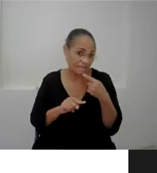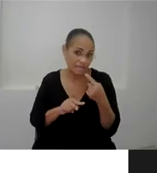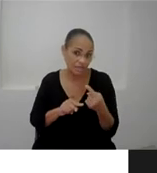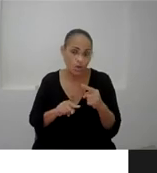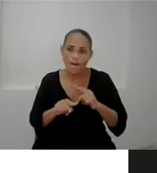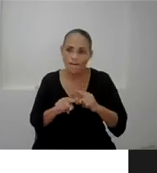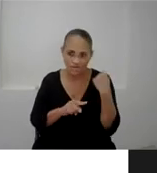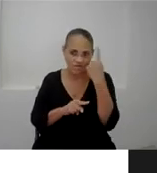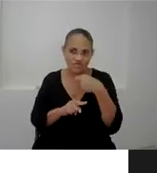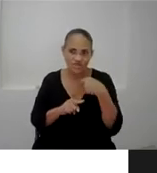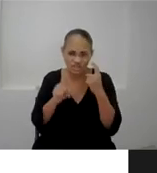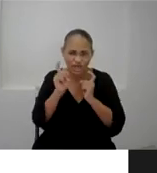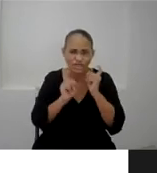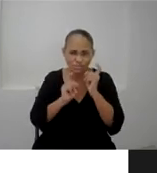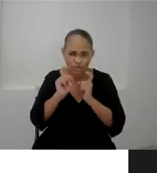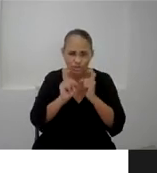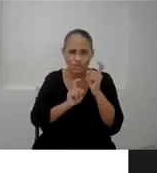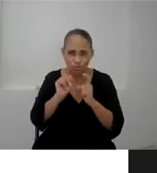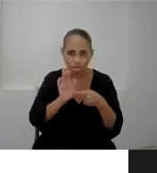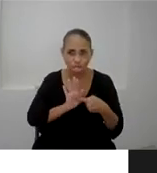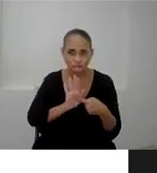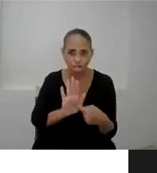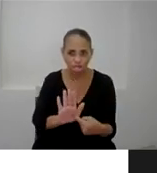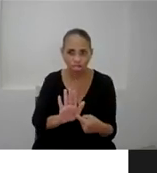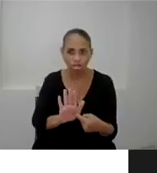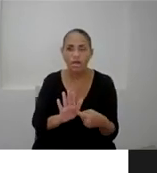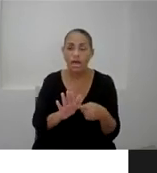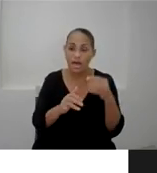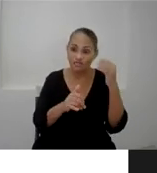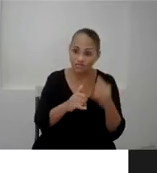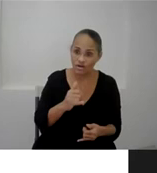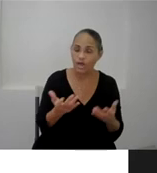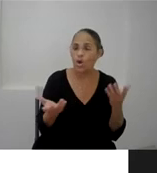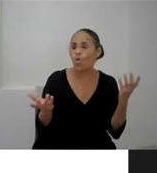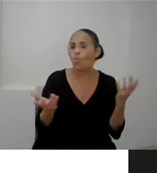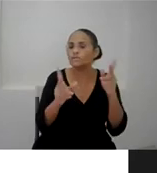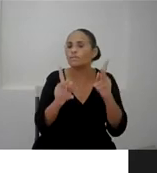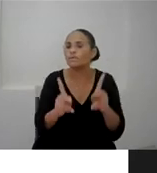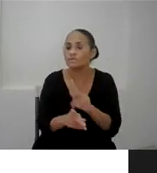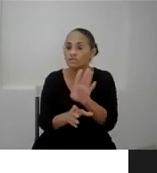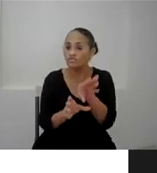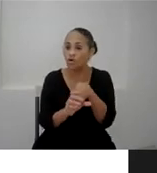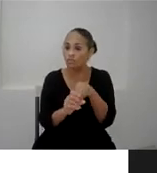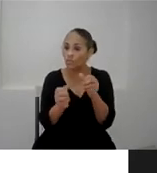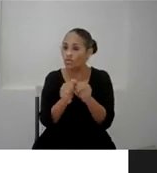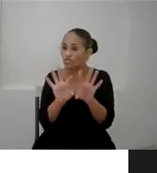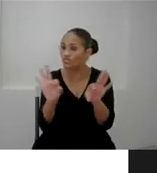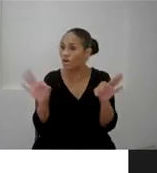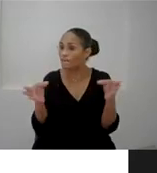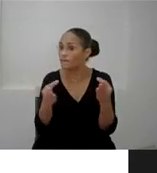facial expression will tell you. And finally, what's the person's involvement with the family or